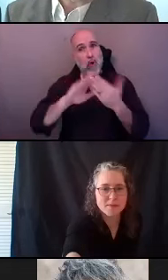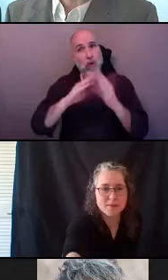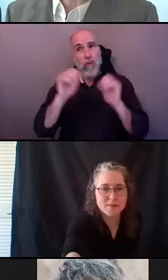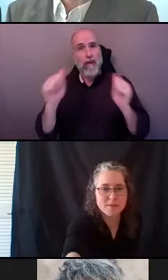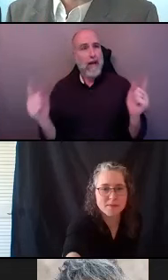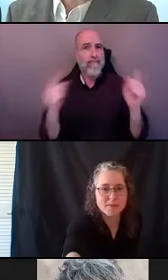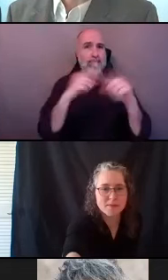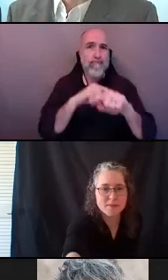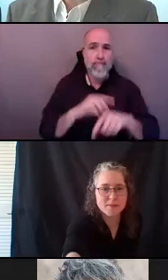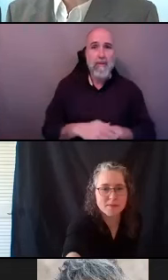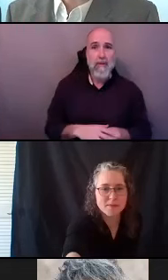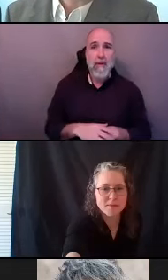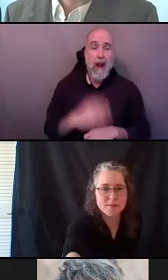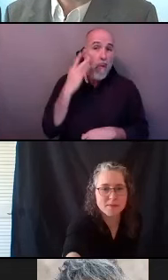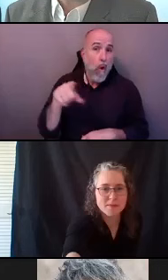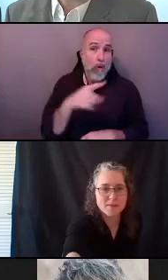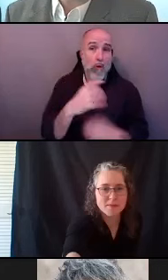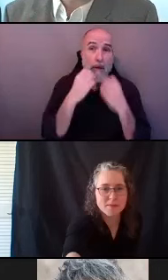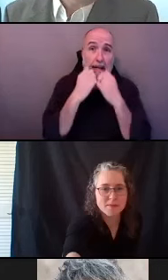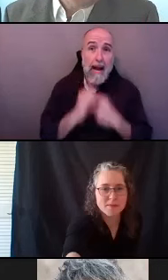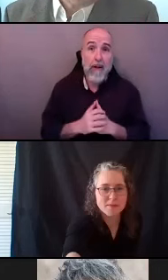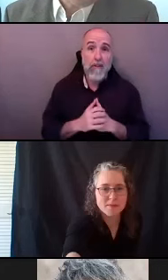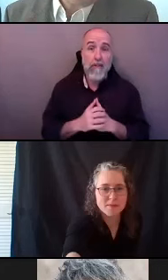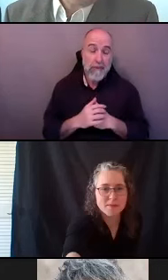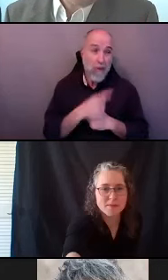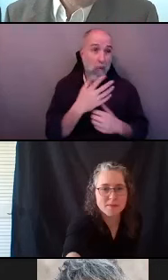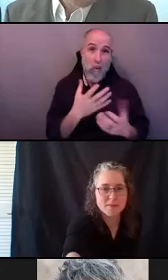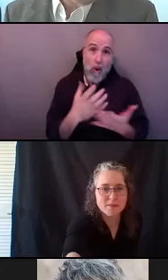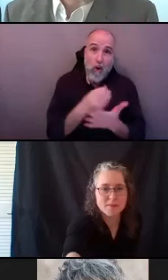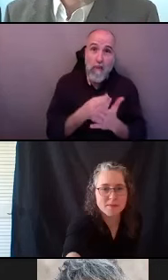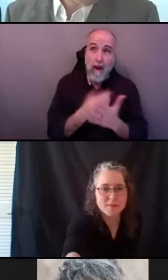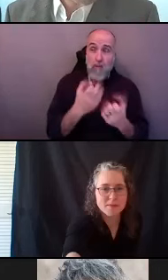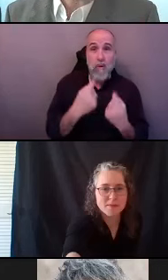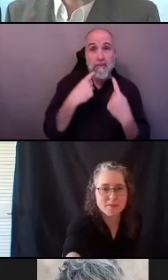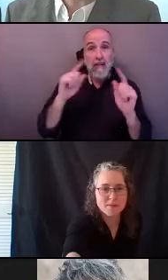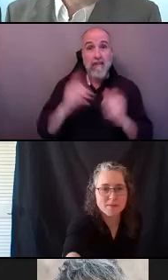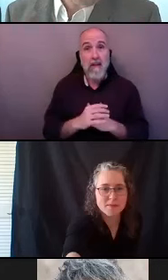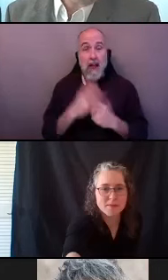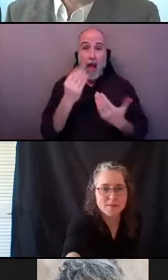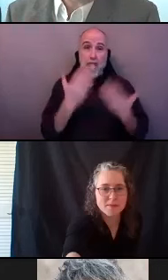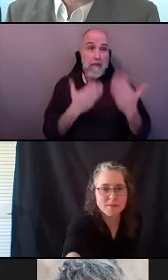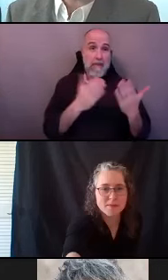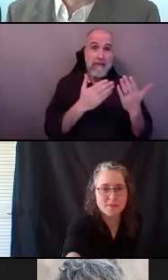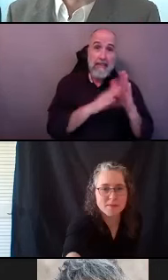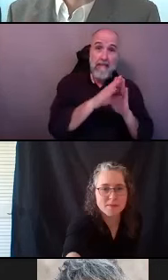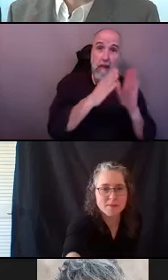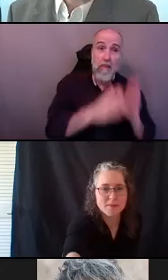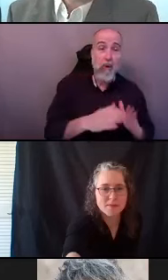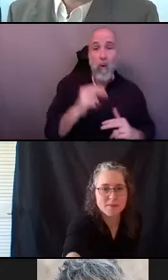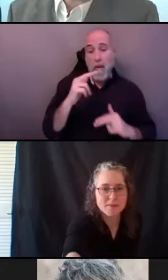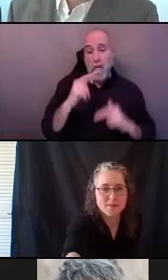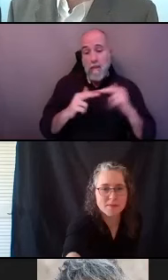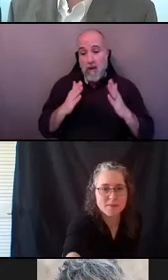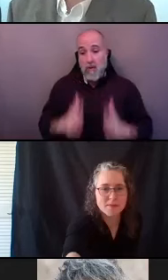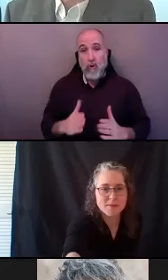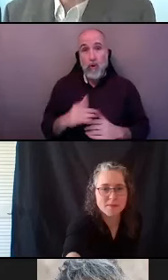Also, why should people care? Because they want to make money. They want to be successful. And maybe it's a developer or a builder